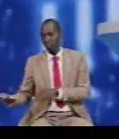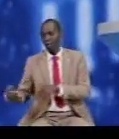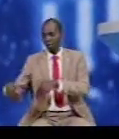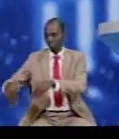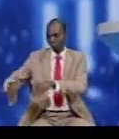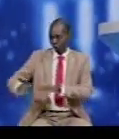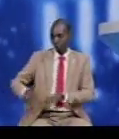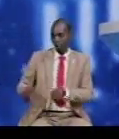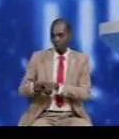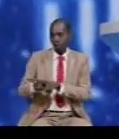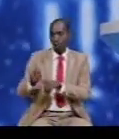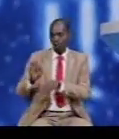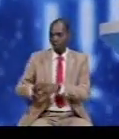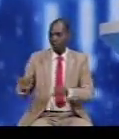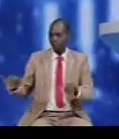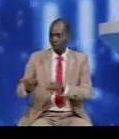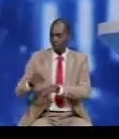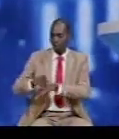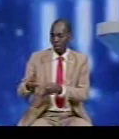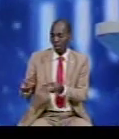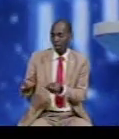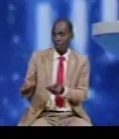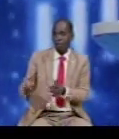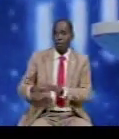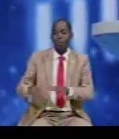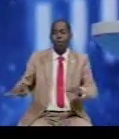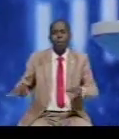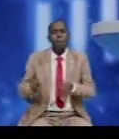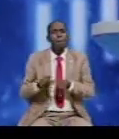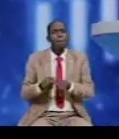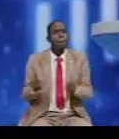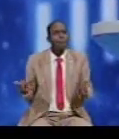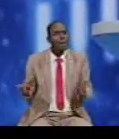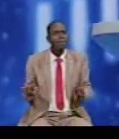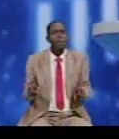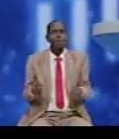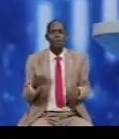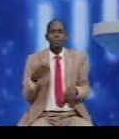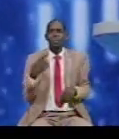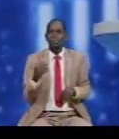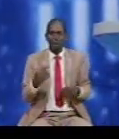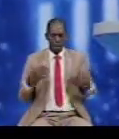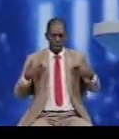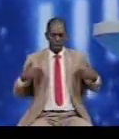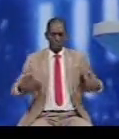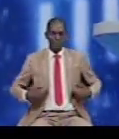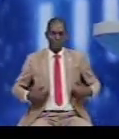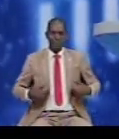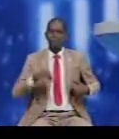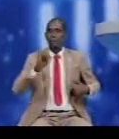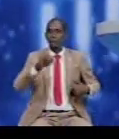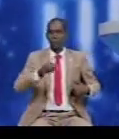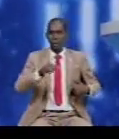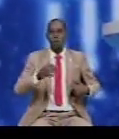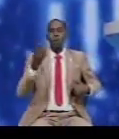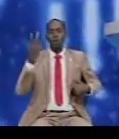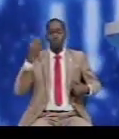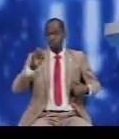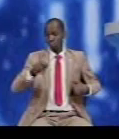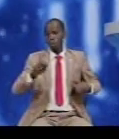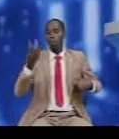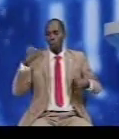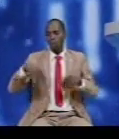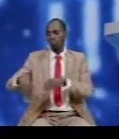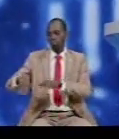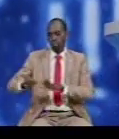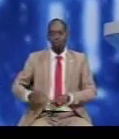the dust of the earth. But is their body that was buried, Lazarus' body, not